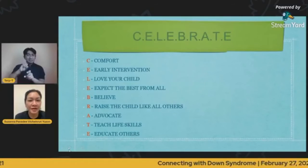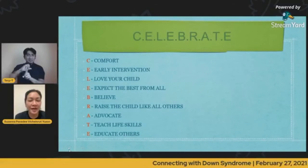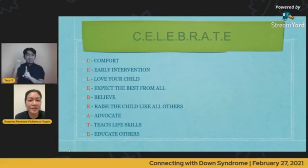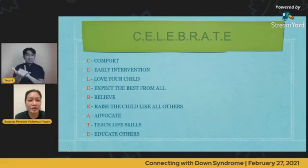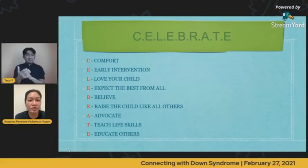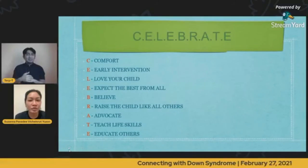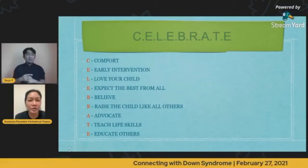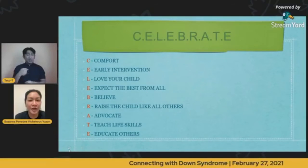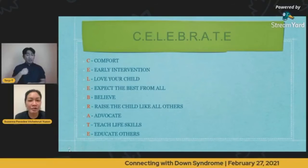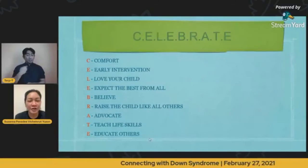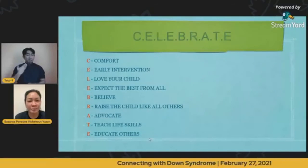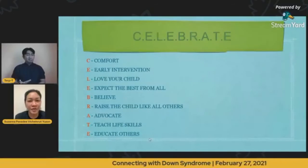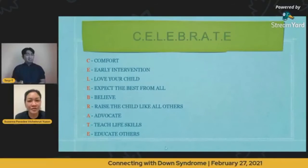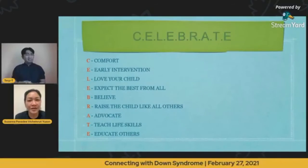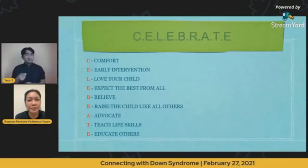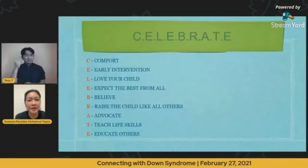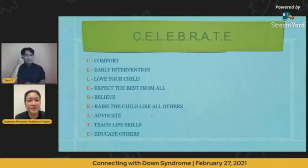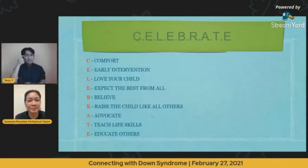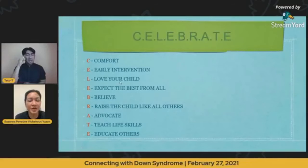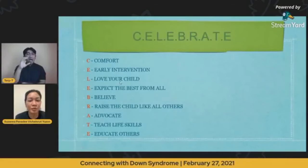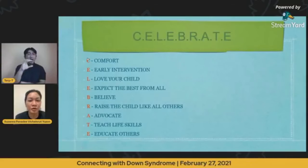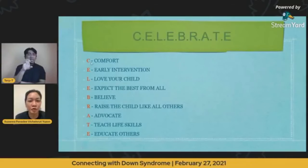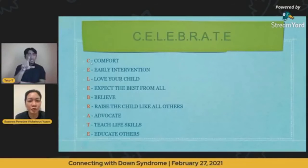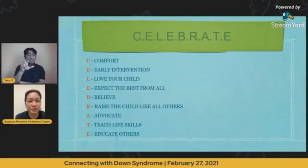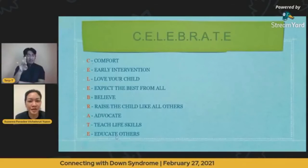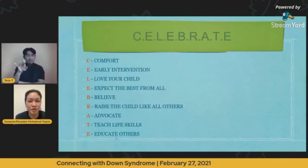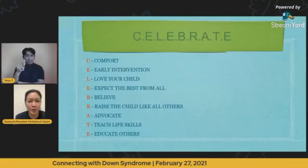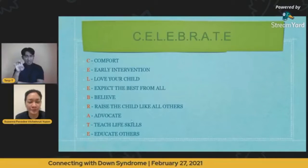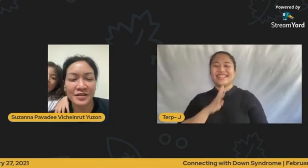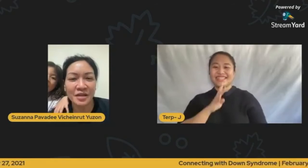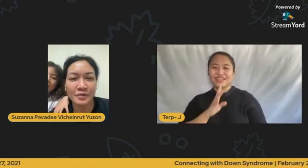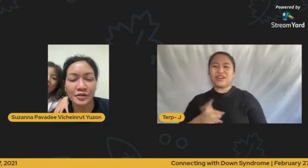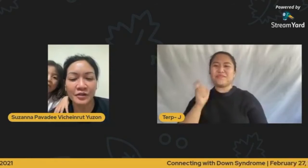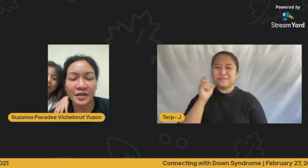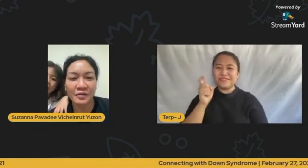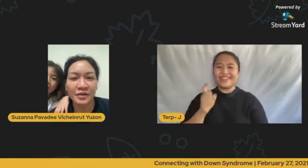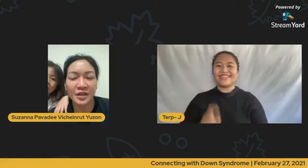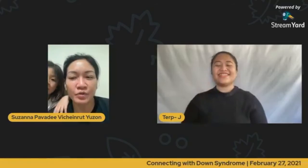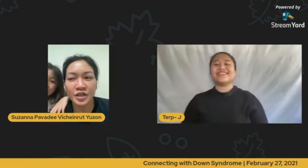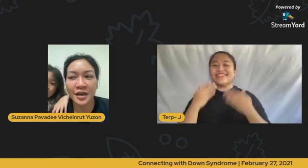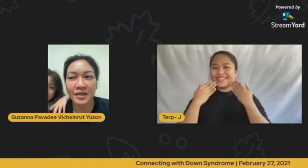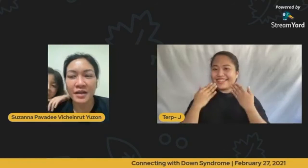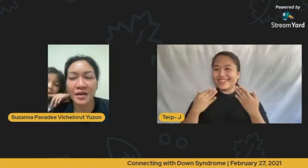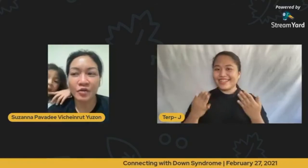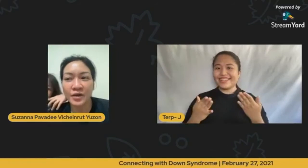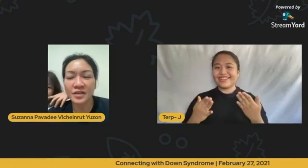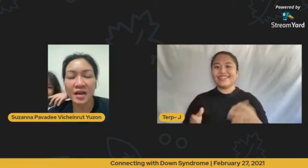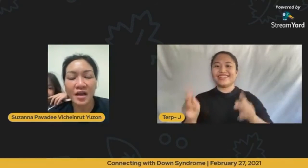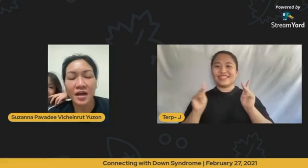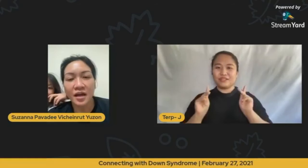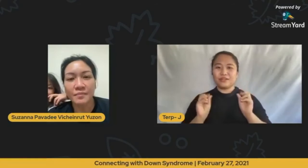me, I use the acronym CELEBRATE, and we'll go through each one. This opportunity, I really appreciate that everyone